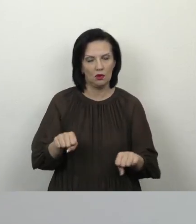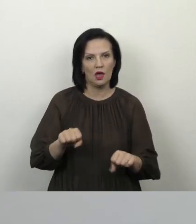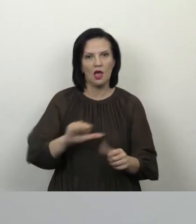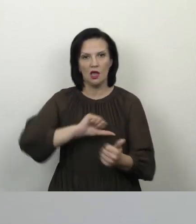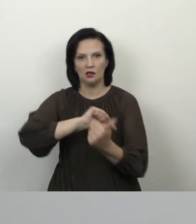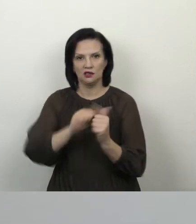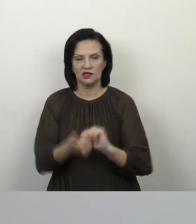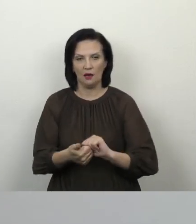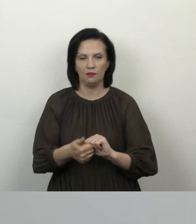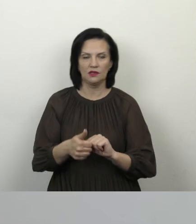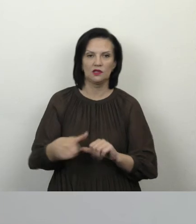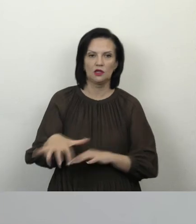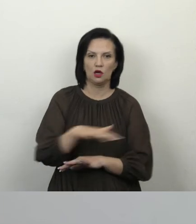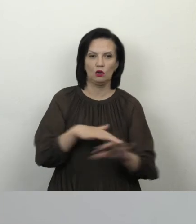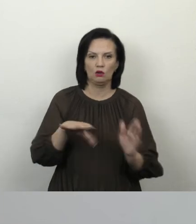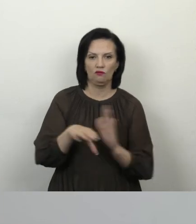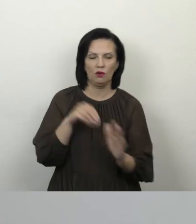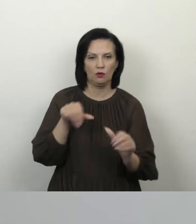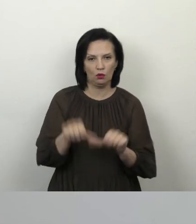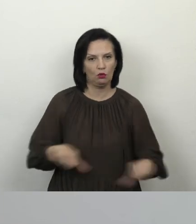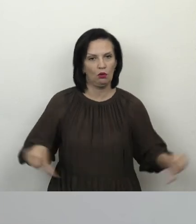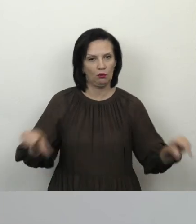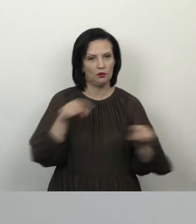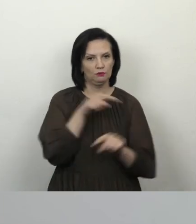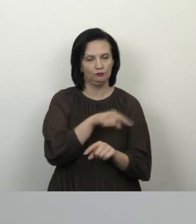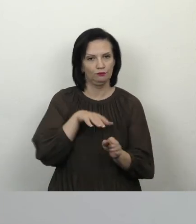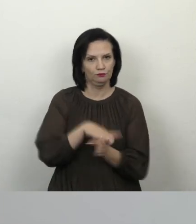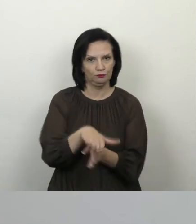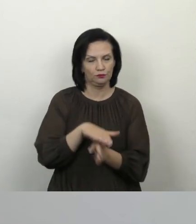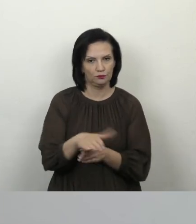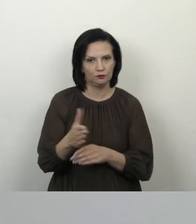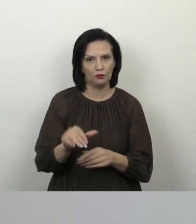fact, it replaces the TEC.